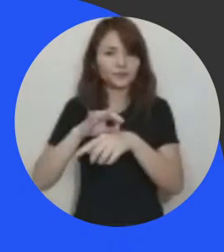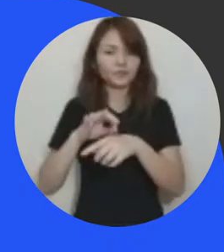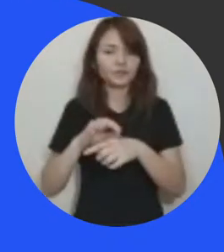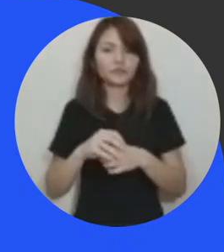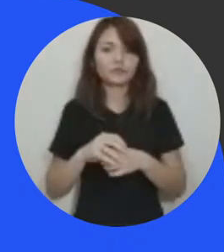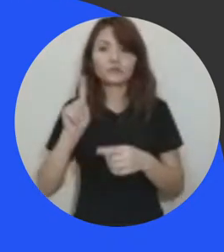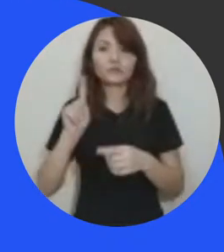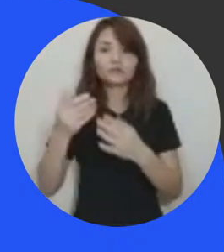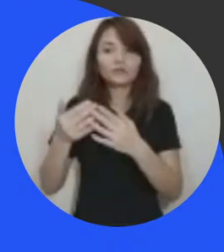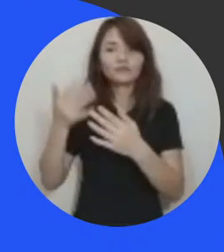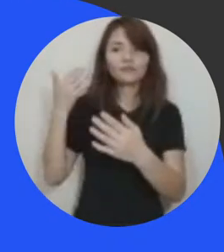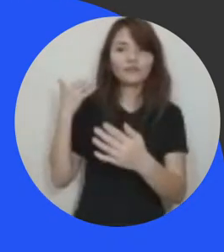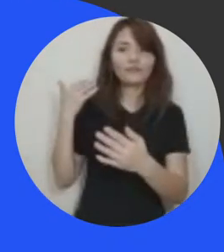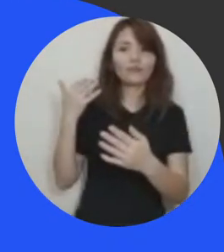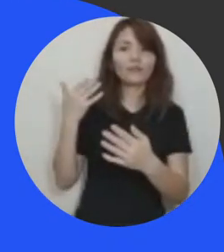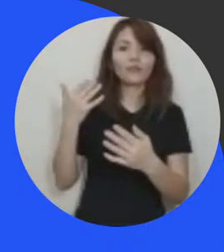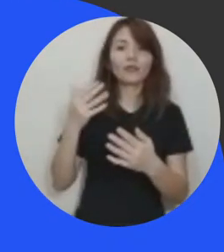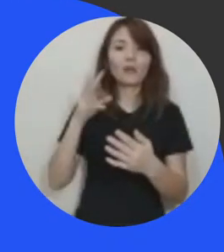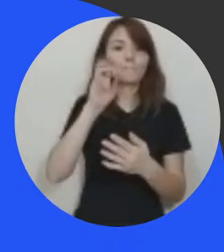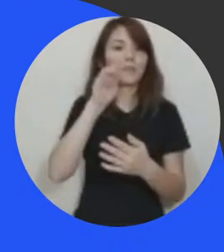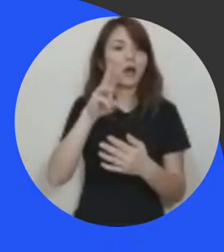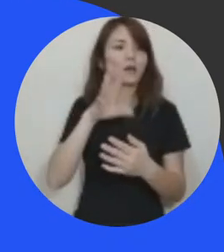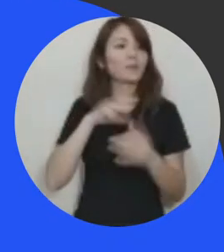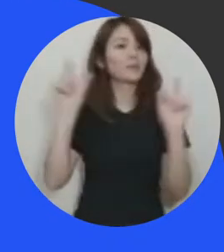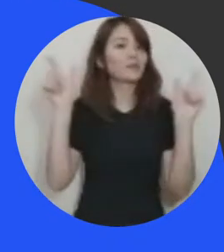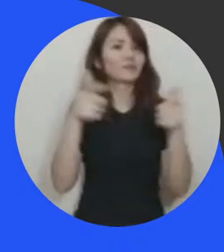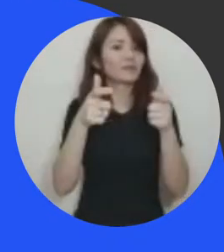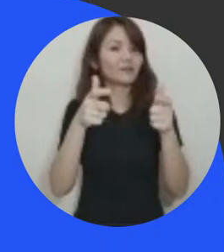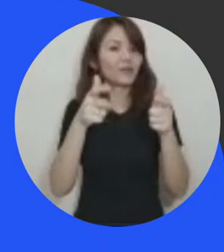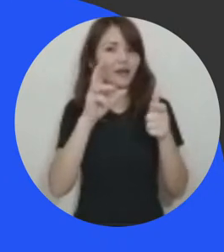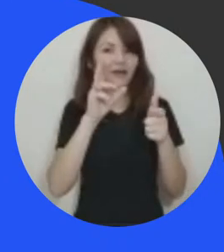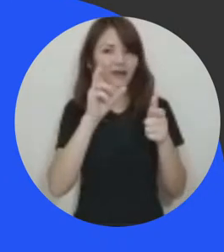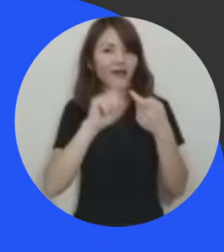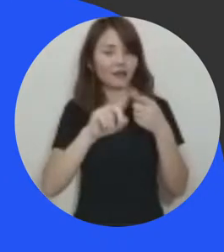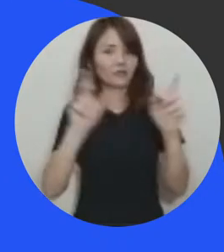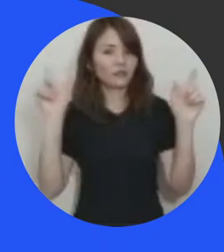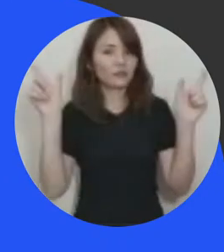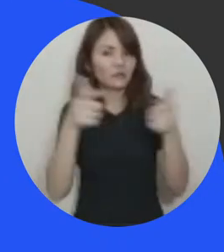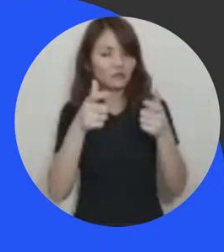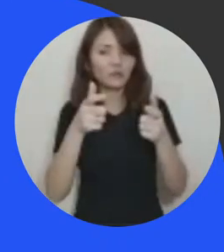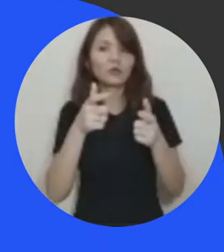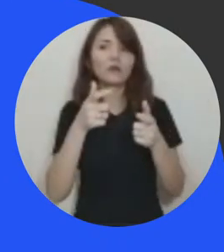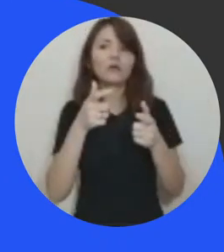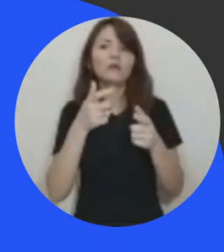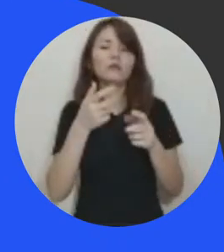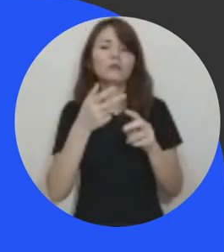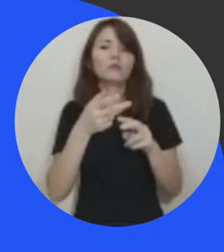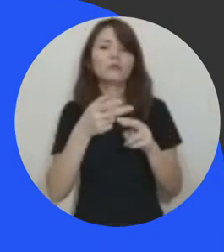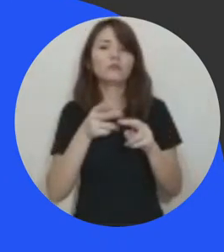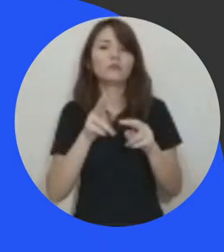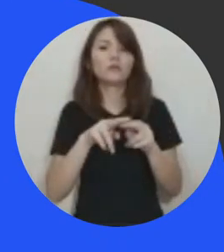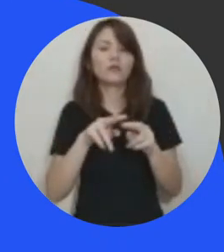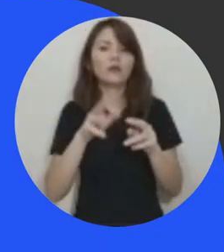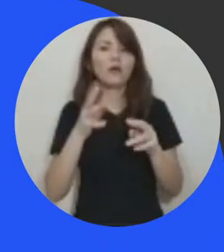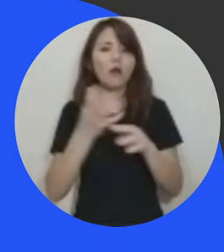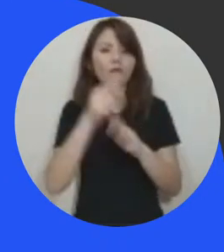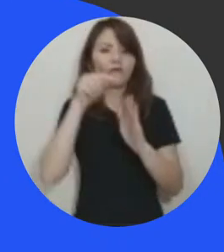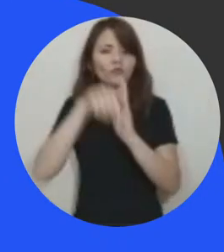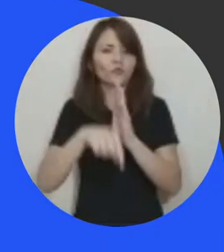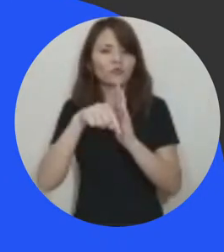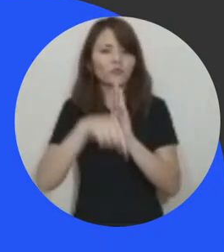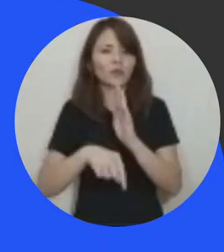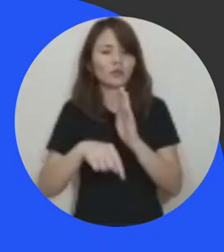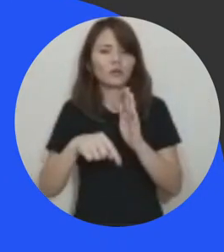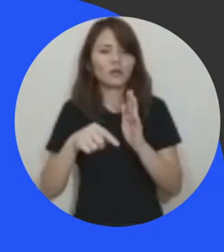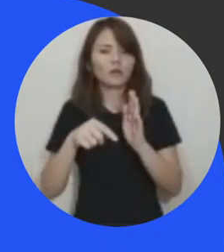March, they produced much bigger family trees, much bigger clusters of cases than those that were later